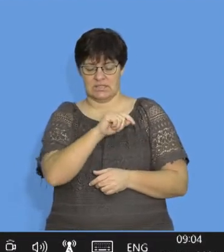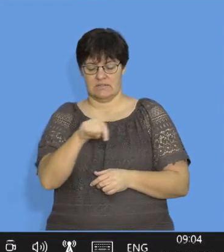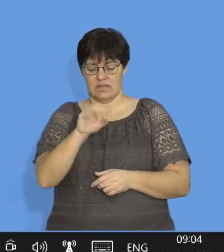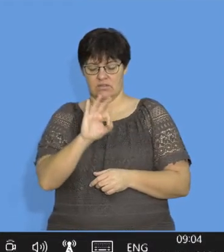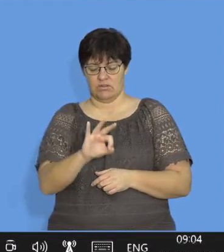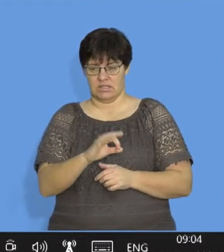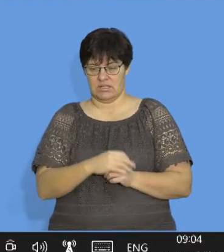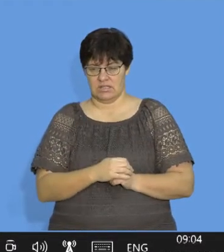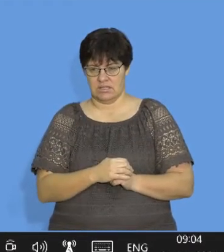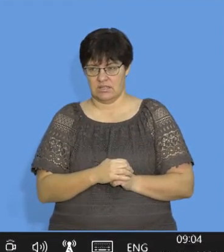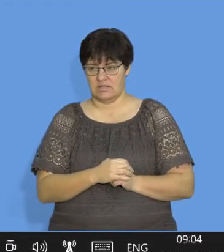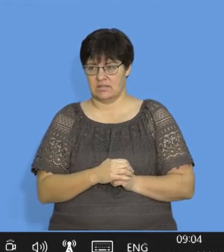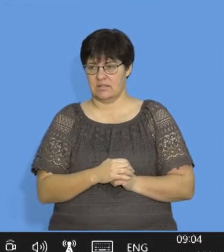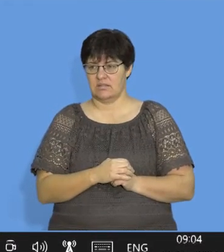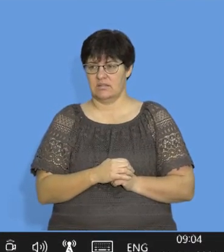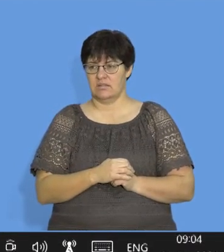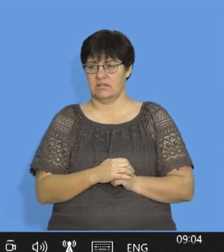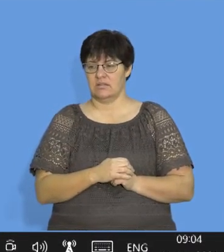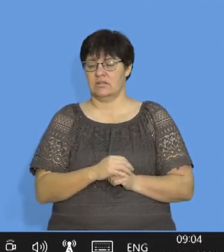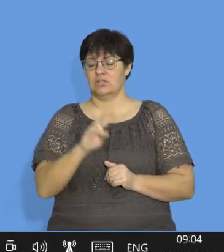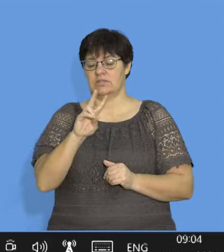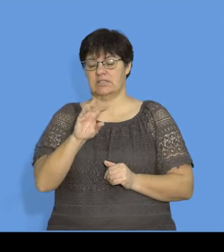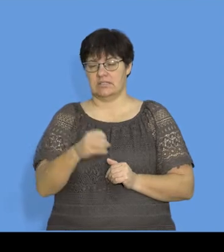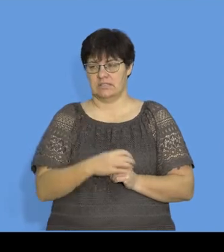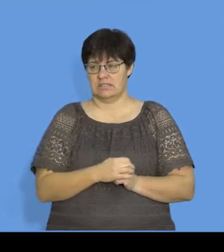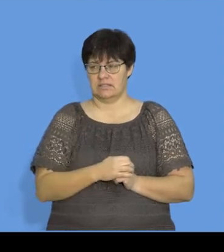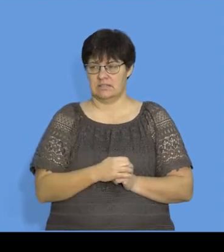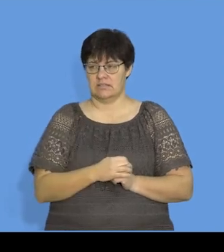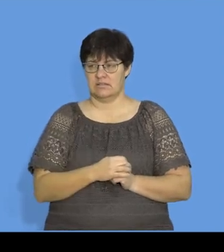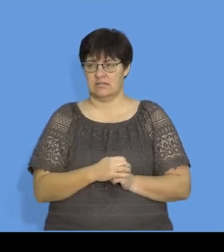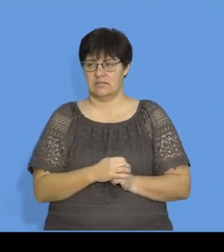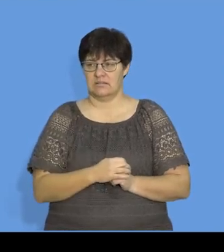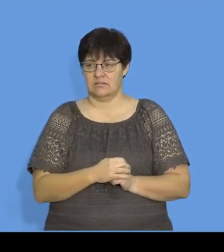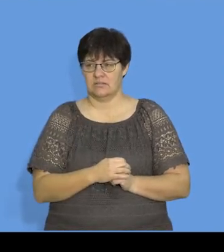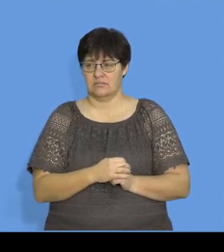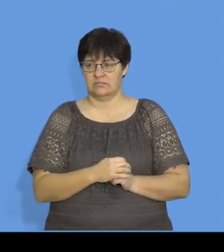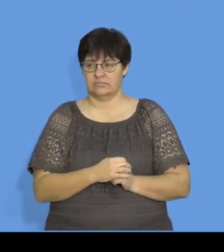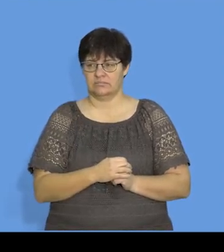60 divided by 3 is 20